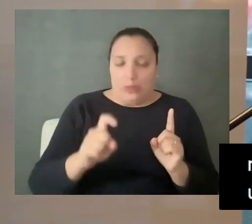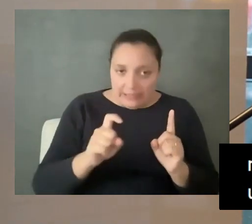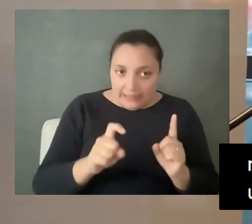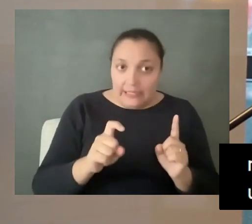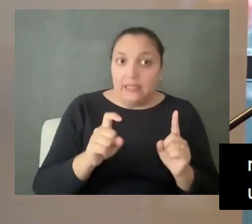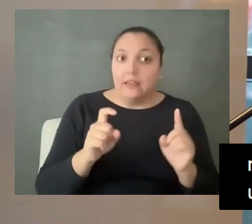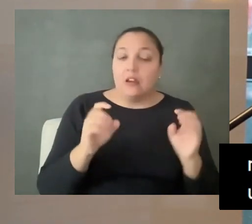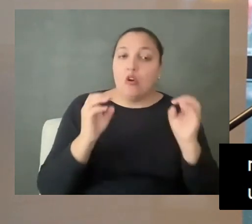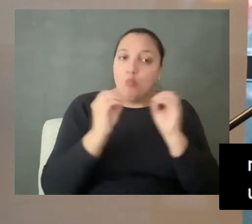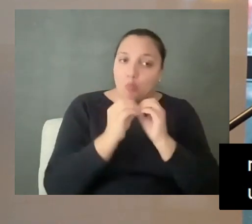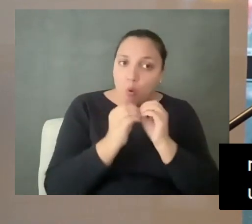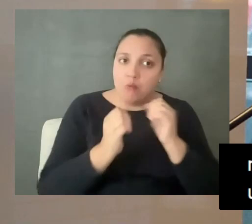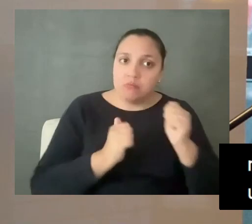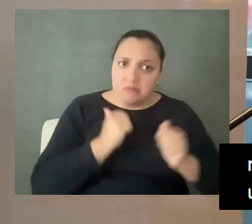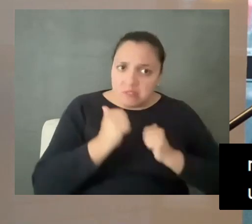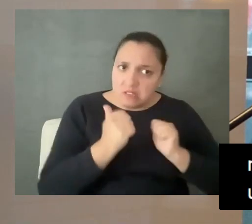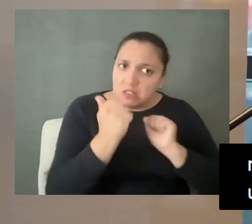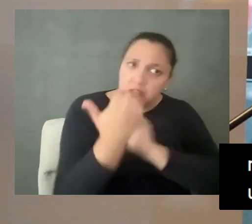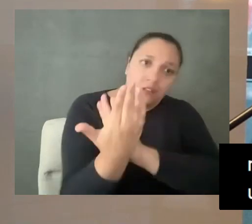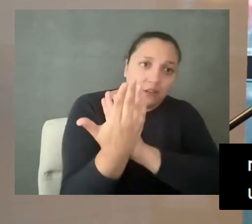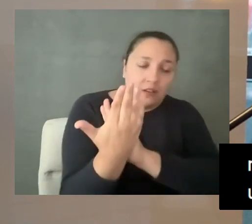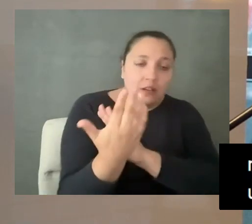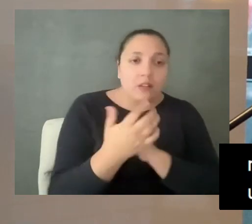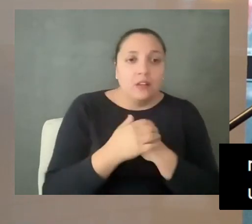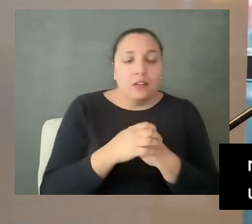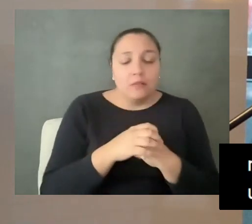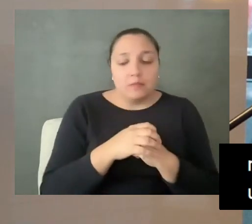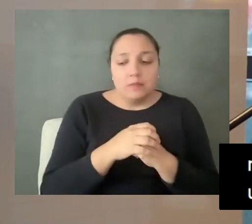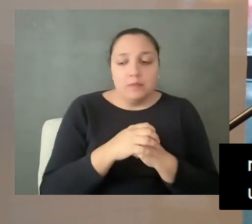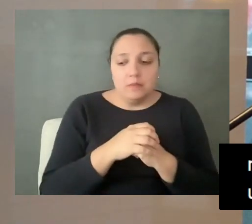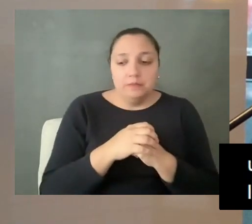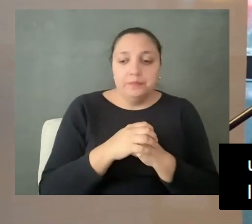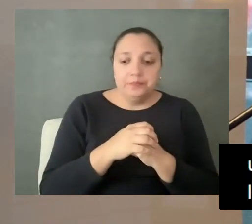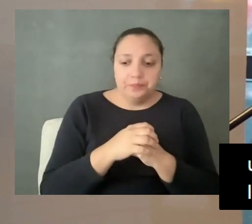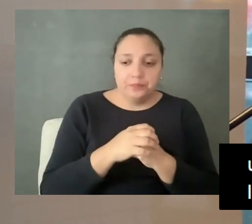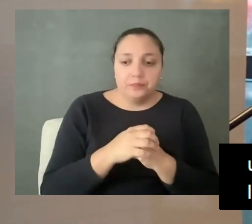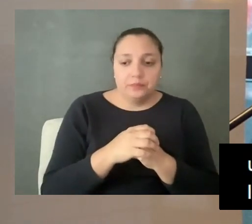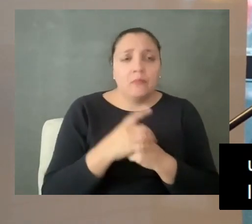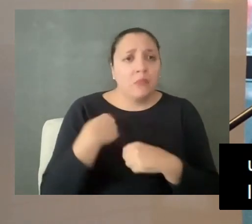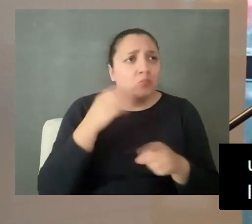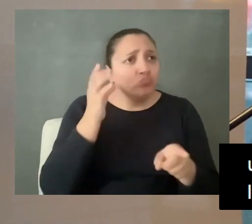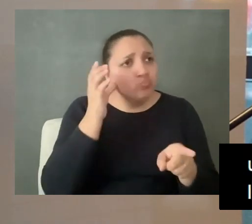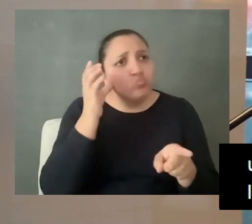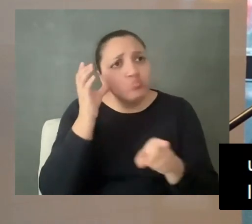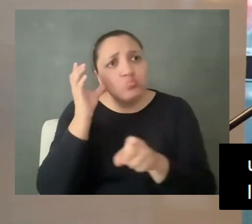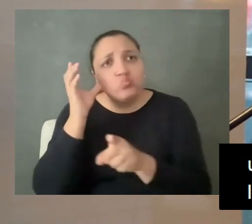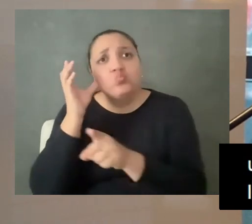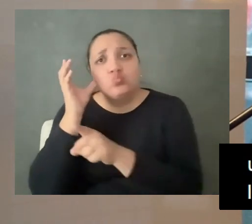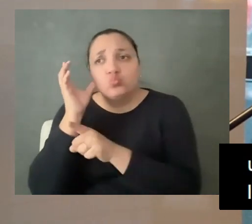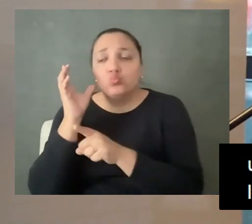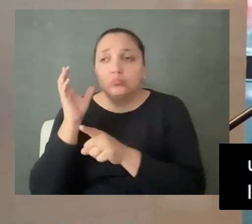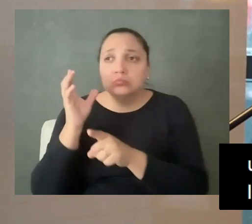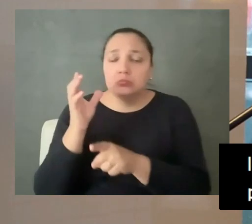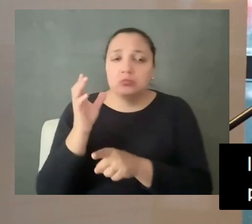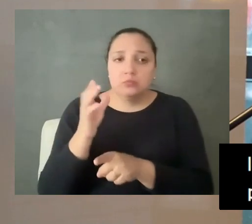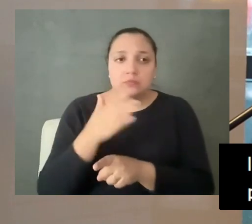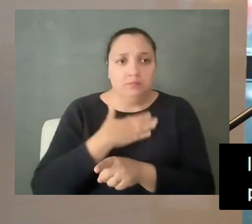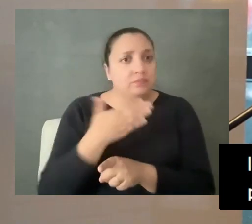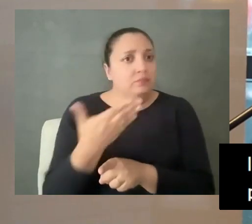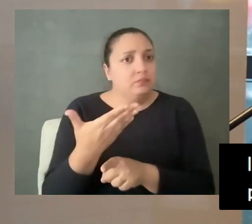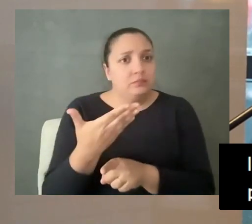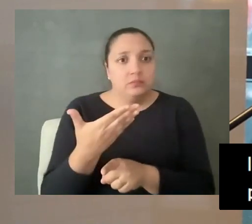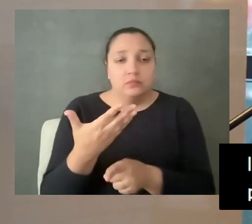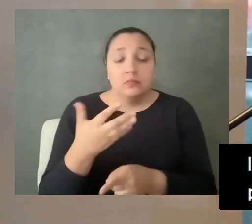and looking forward to hearing other folks' ideas. I'm primarily here to extend my hand